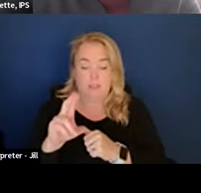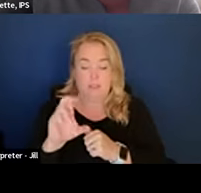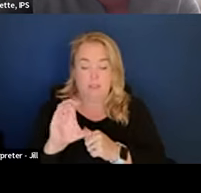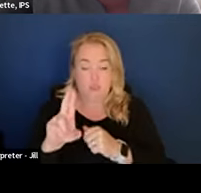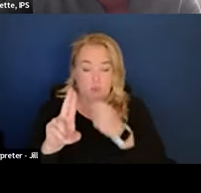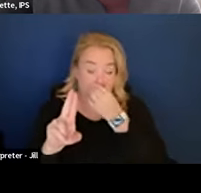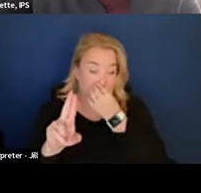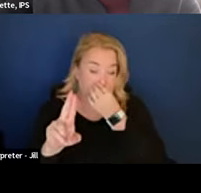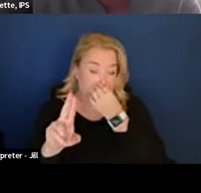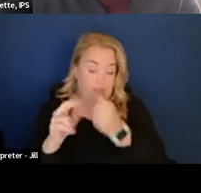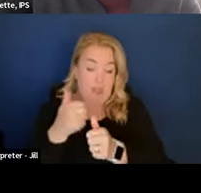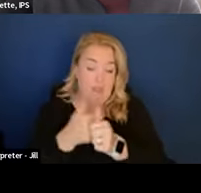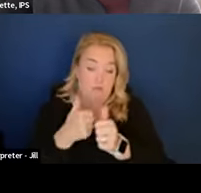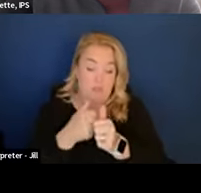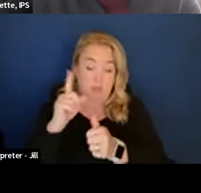every government